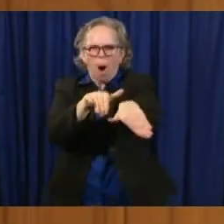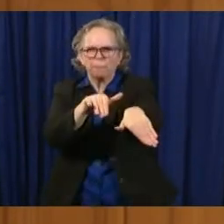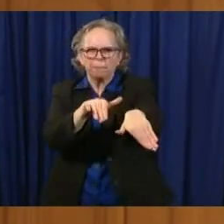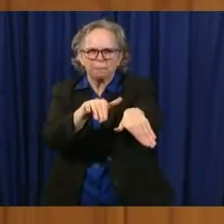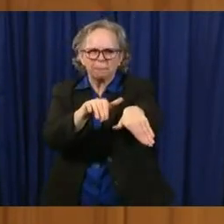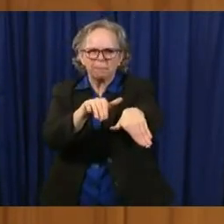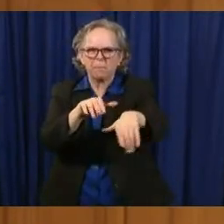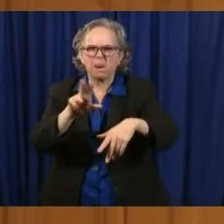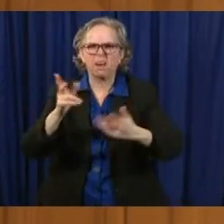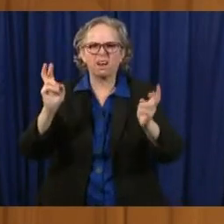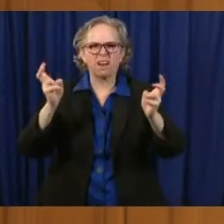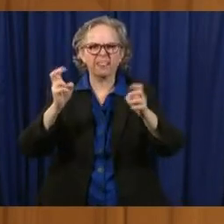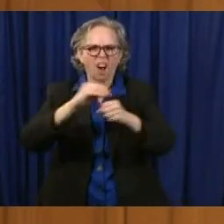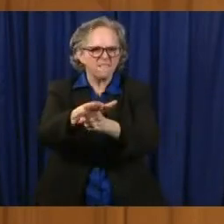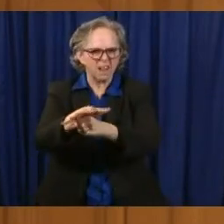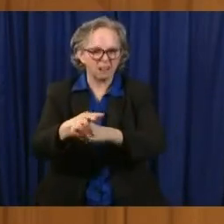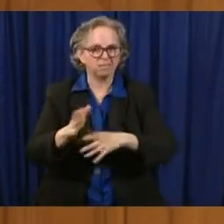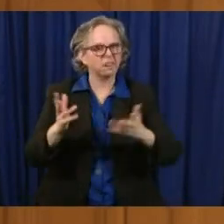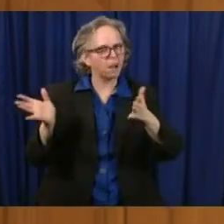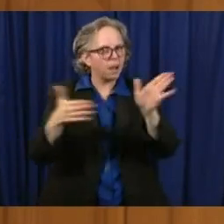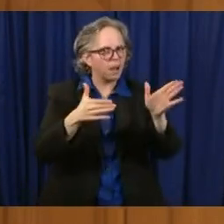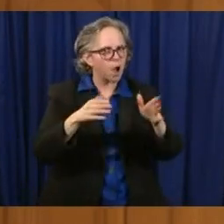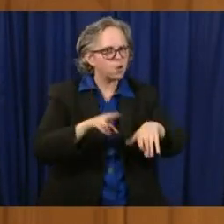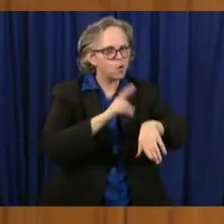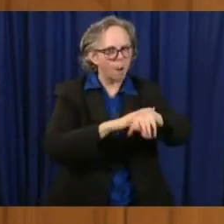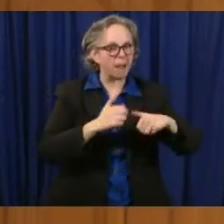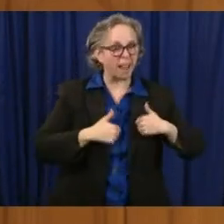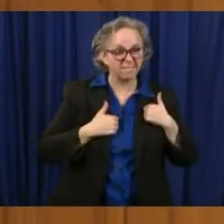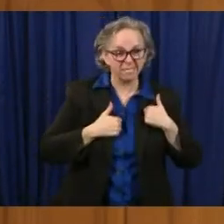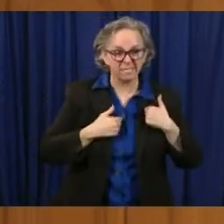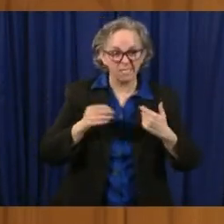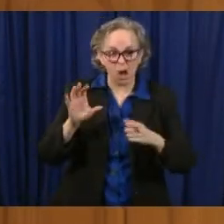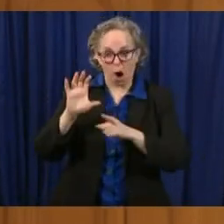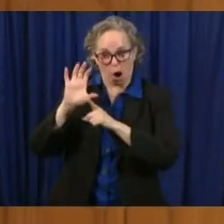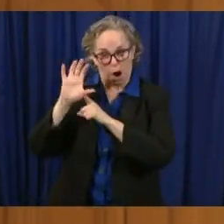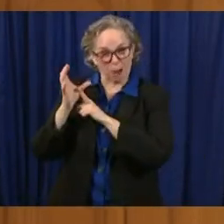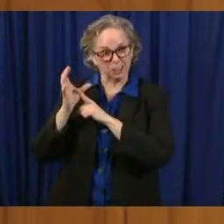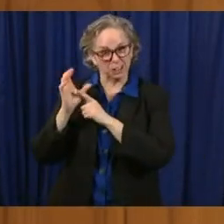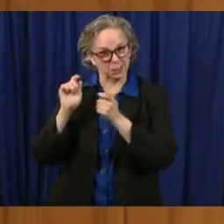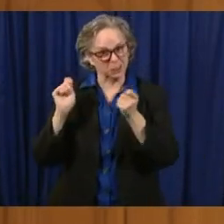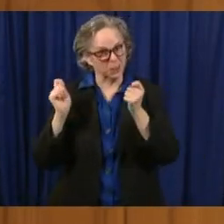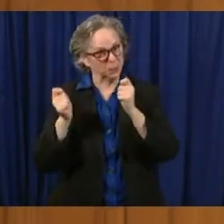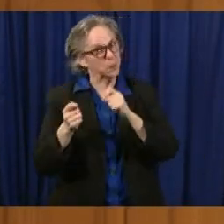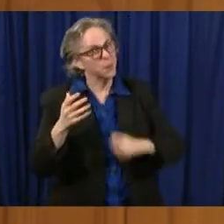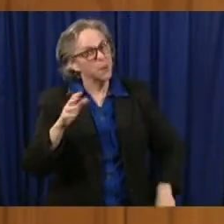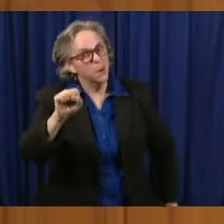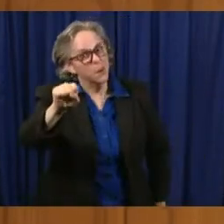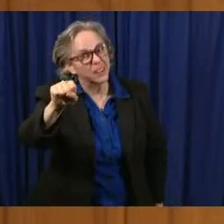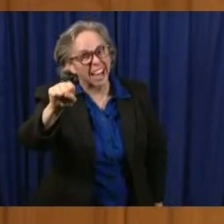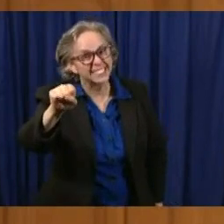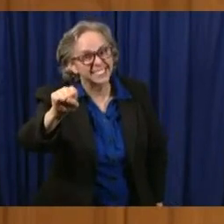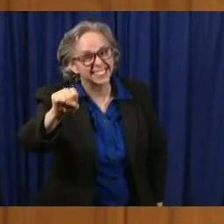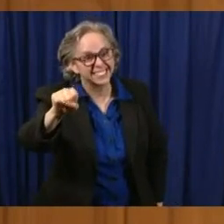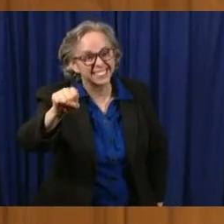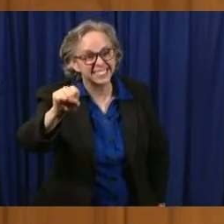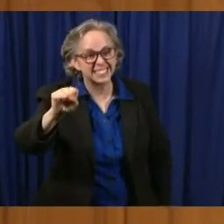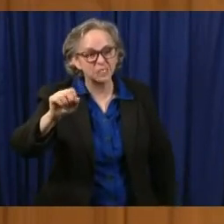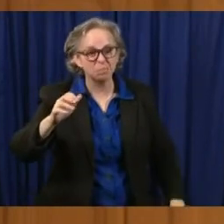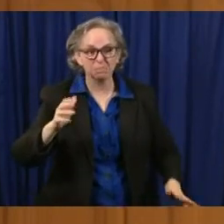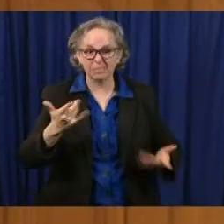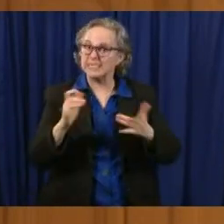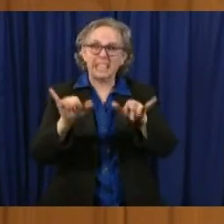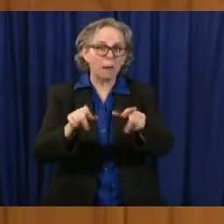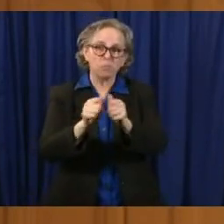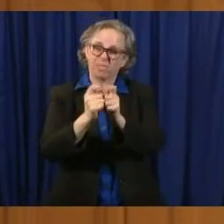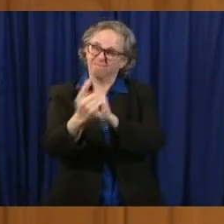this, but it's actually acting very much like the other social distancing actions we took. This is like another layer, for those of